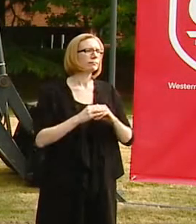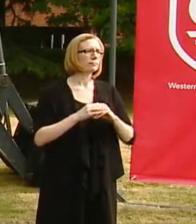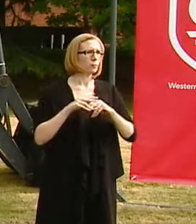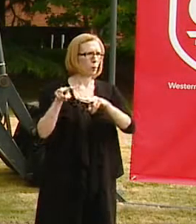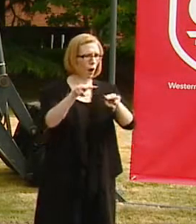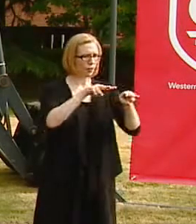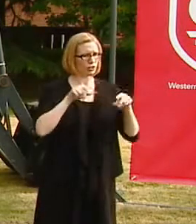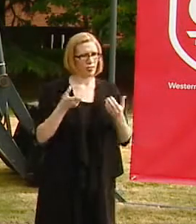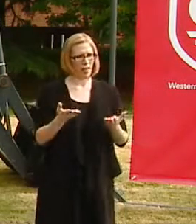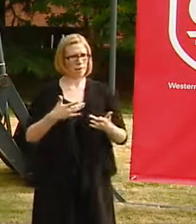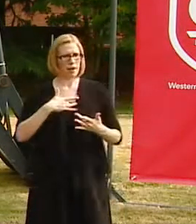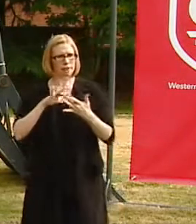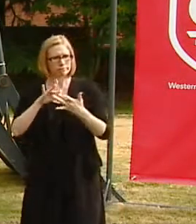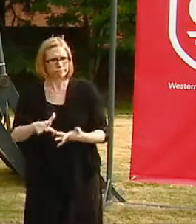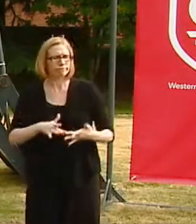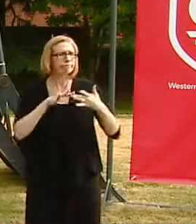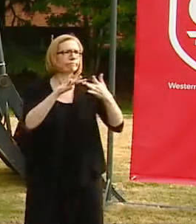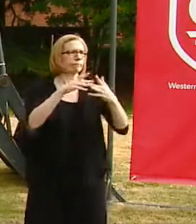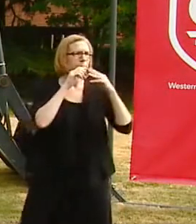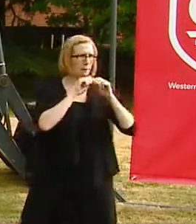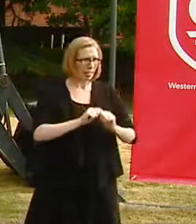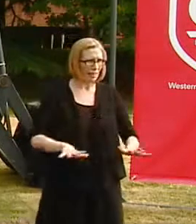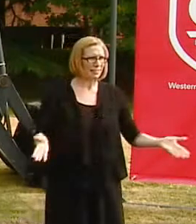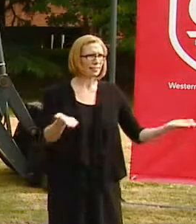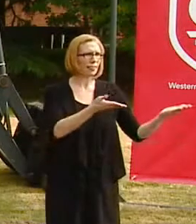Watch over them, have pity on them, have blessings on them.